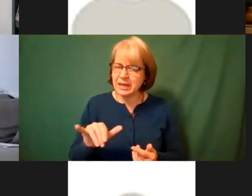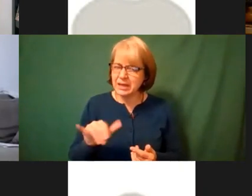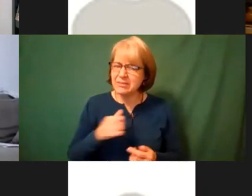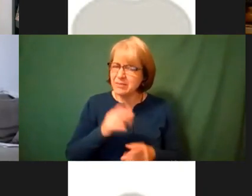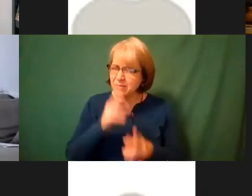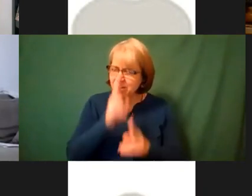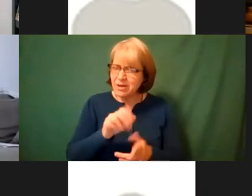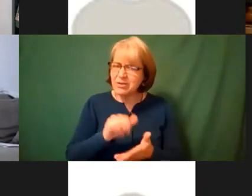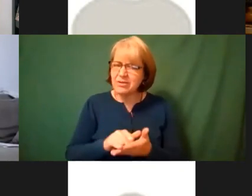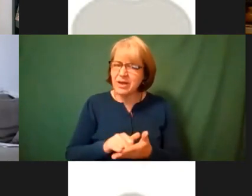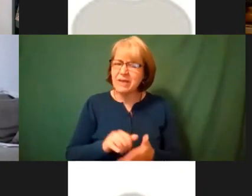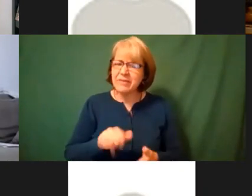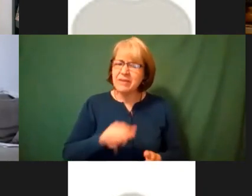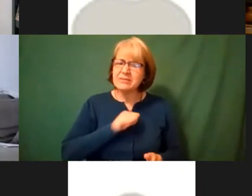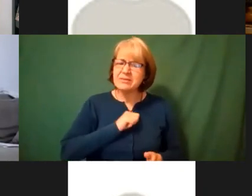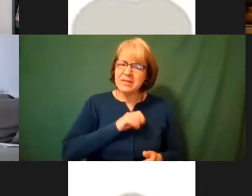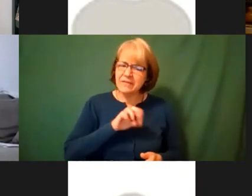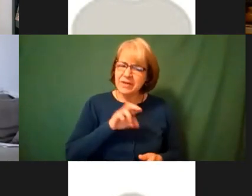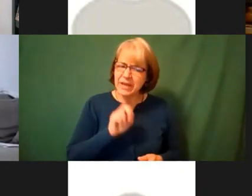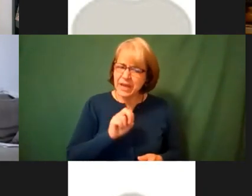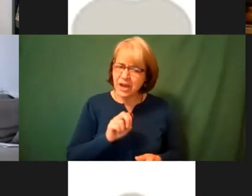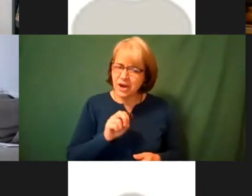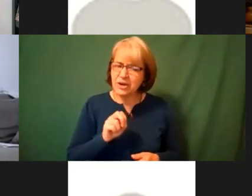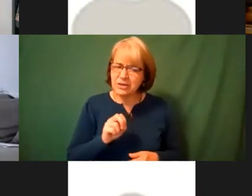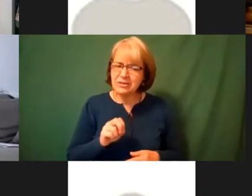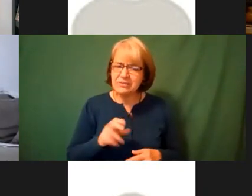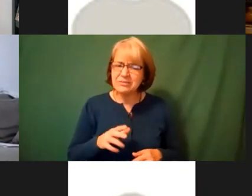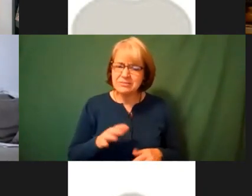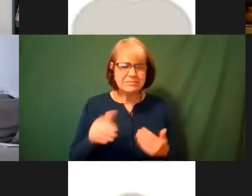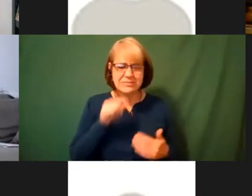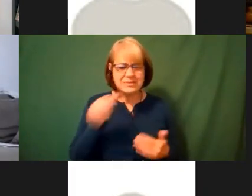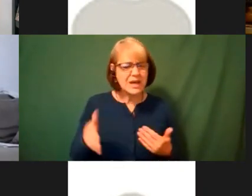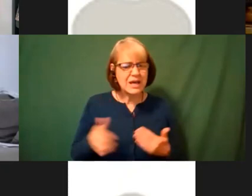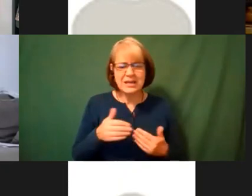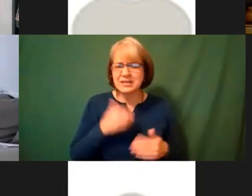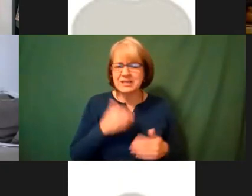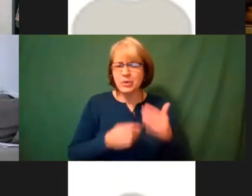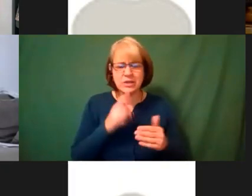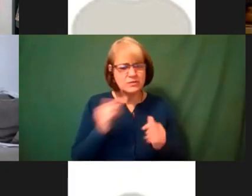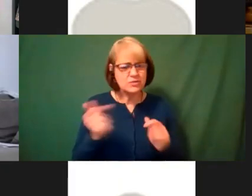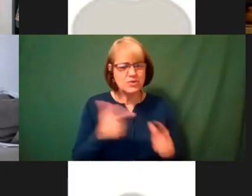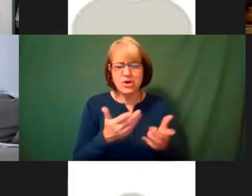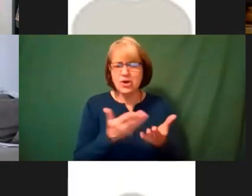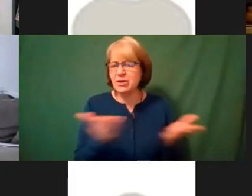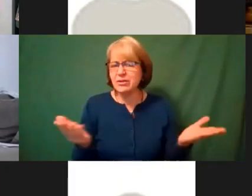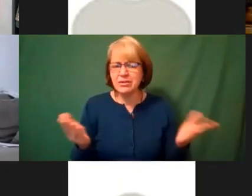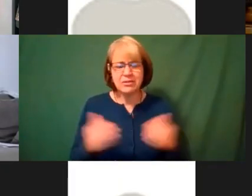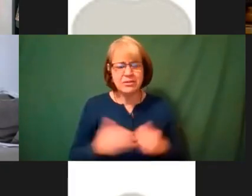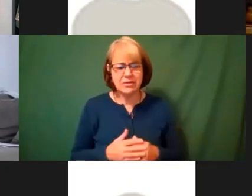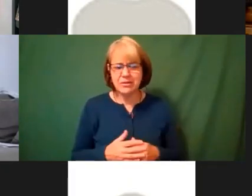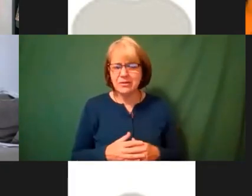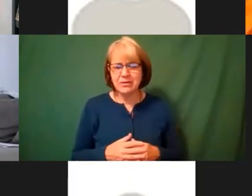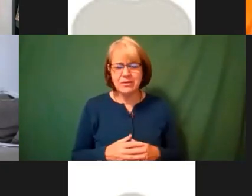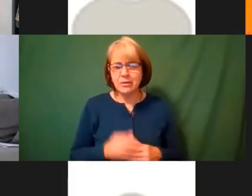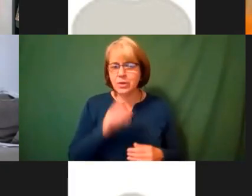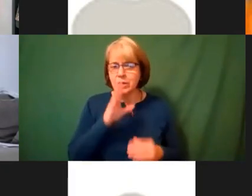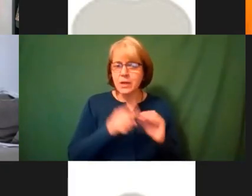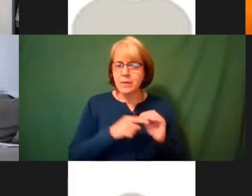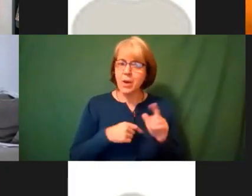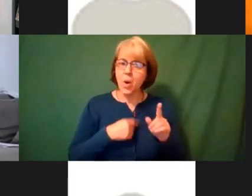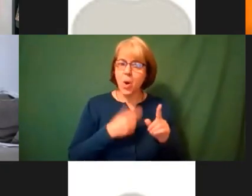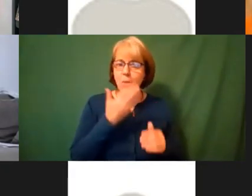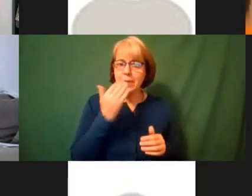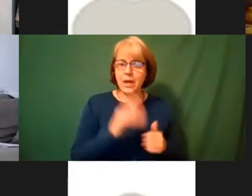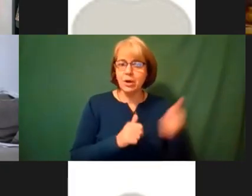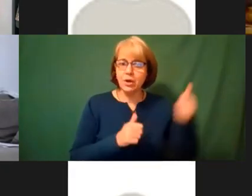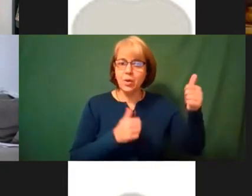Recognizing that self-care, this is a really challenging process for everybody. This is not about a hierarchy of my